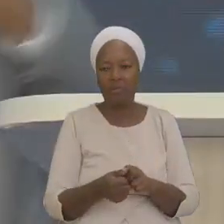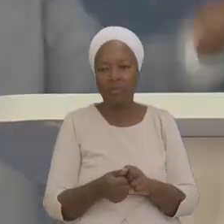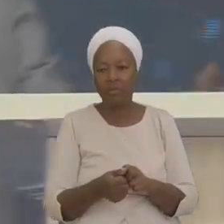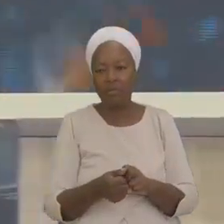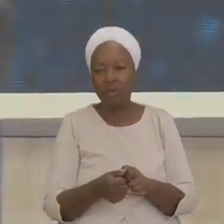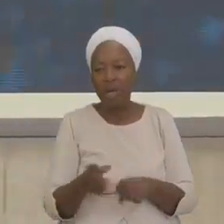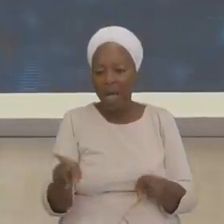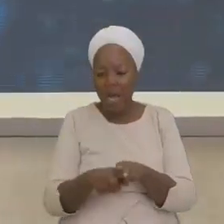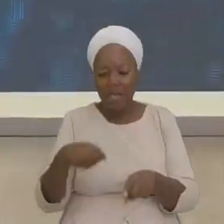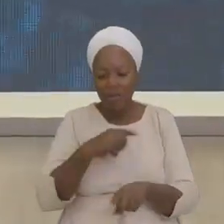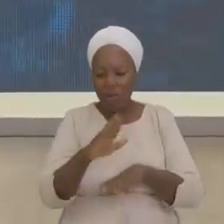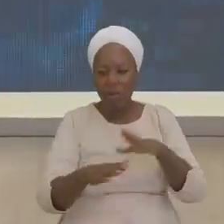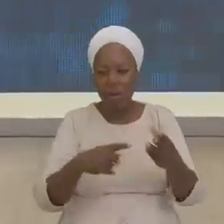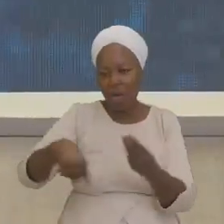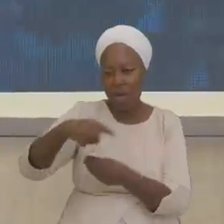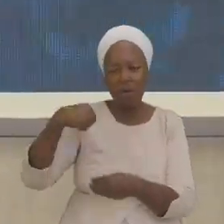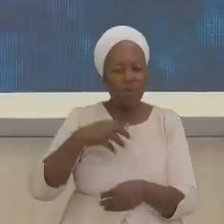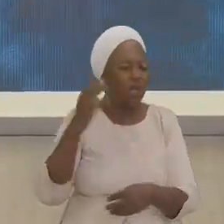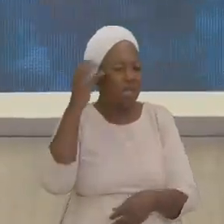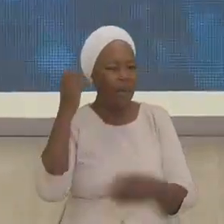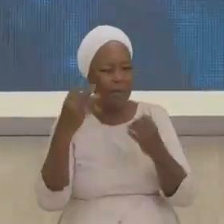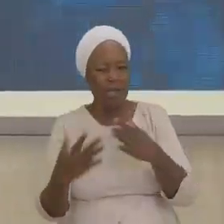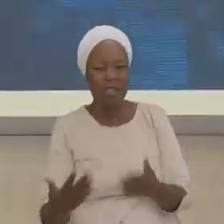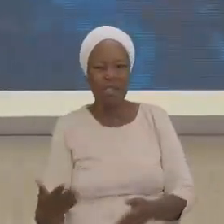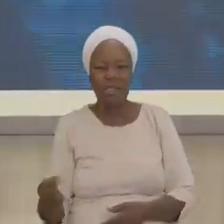As we walk around, we hear many things.